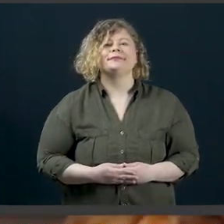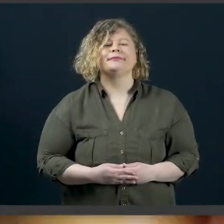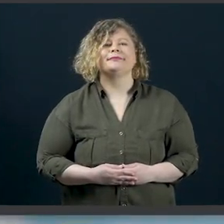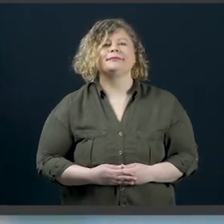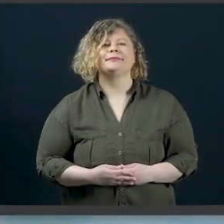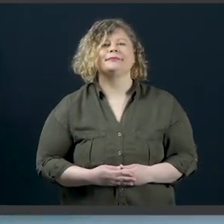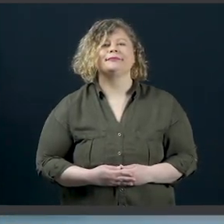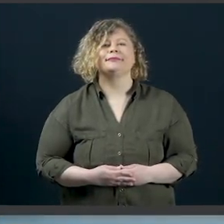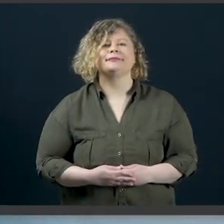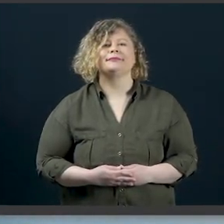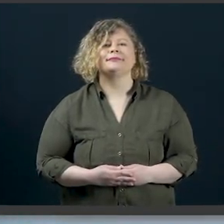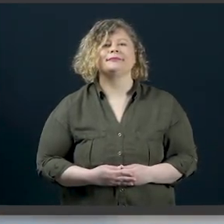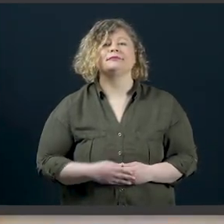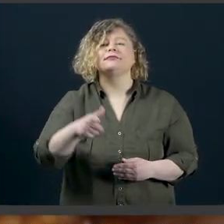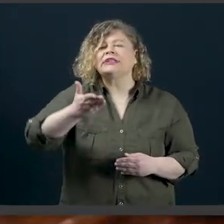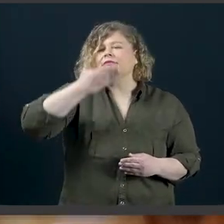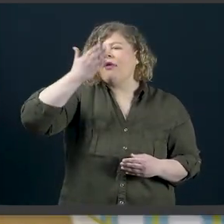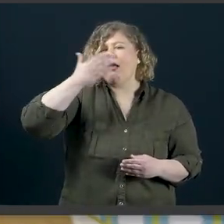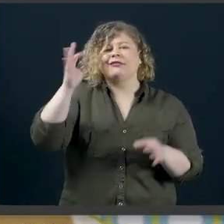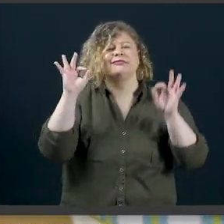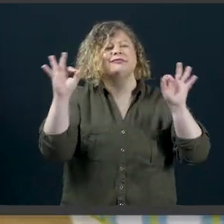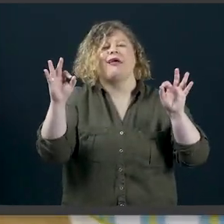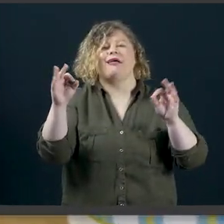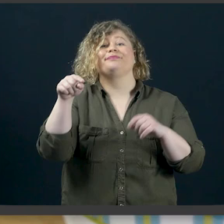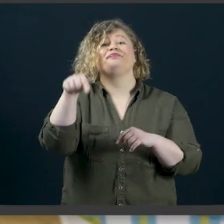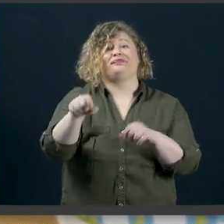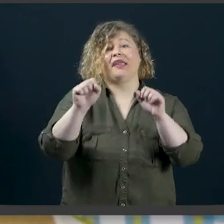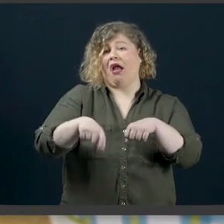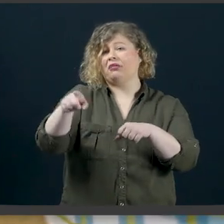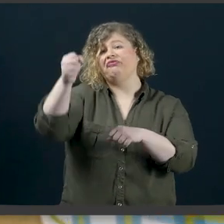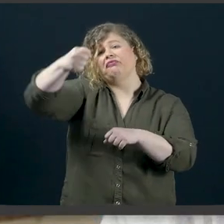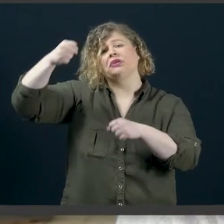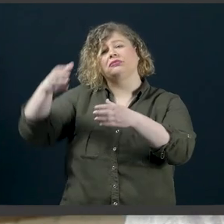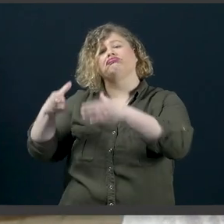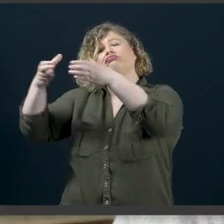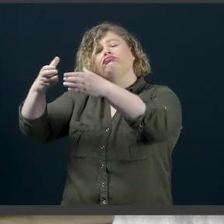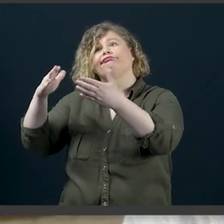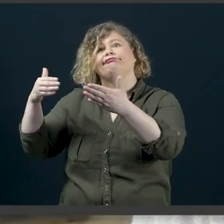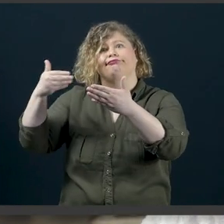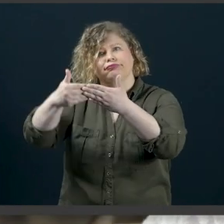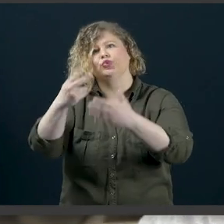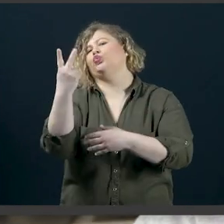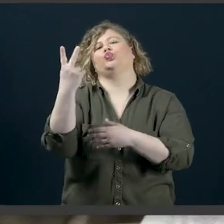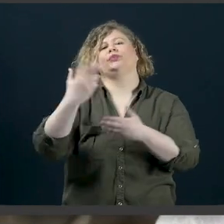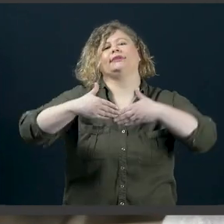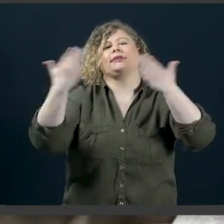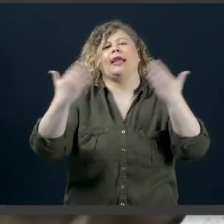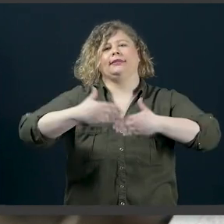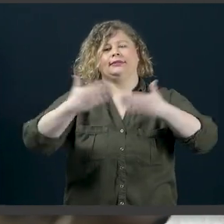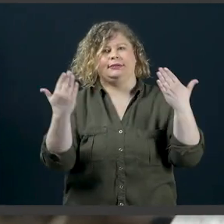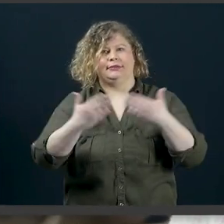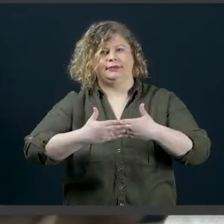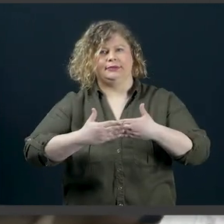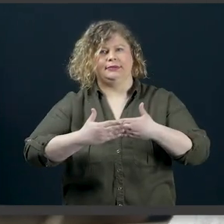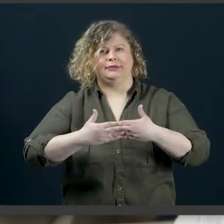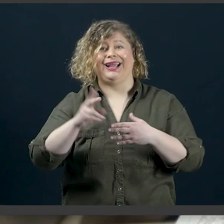completely coated in the marinade it smells so nice at this point you can